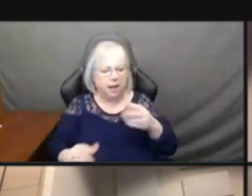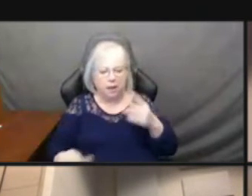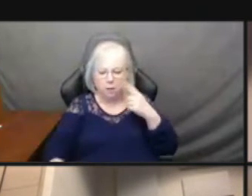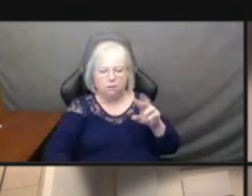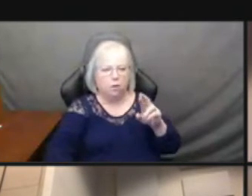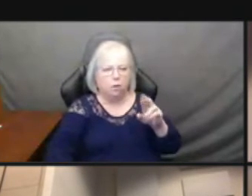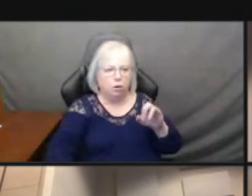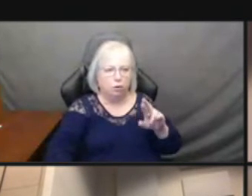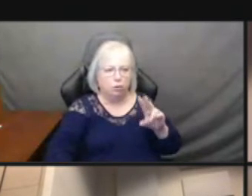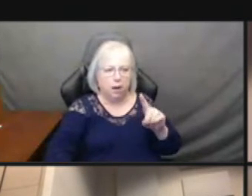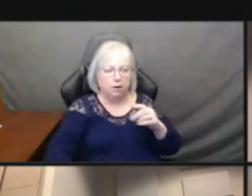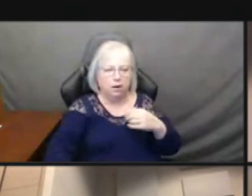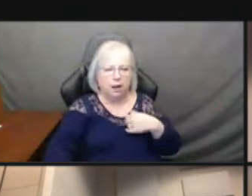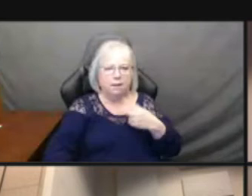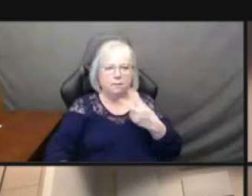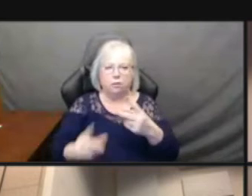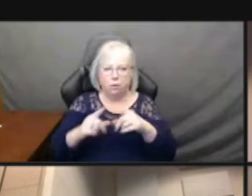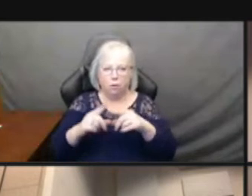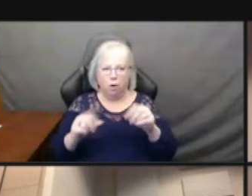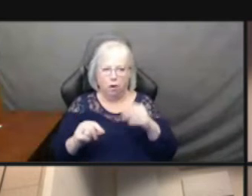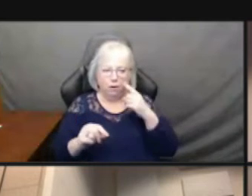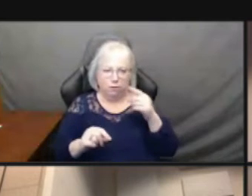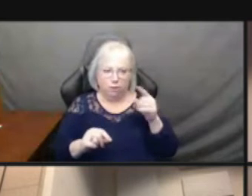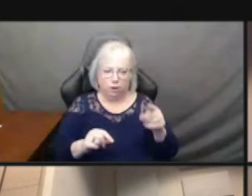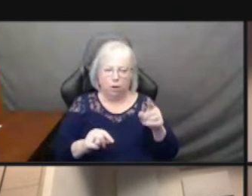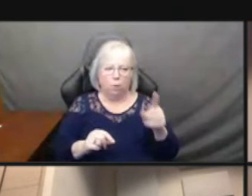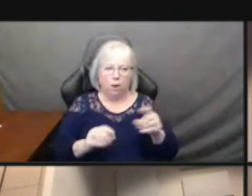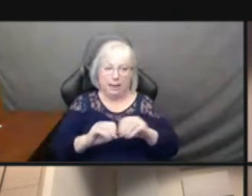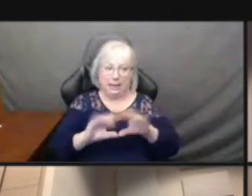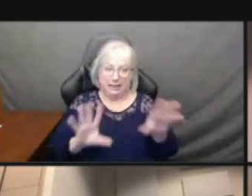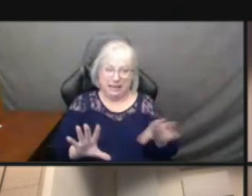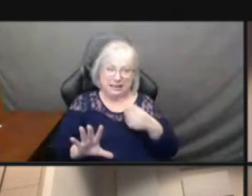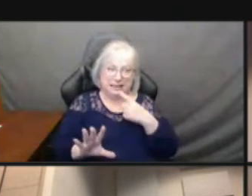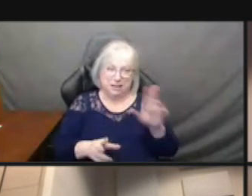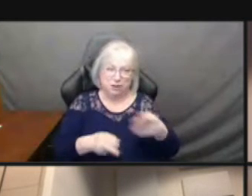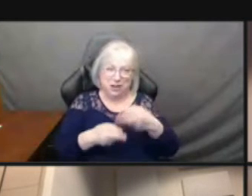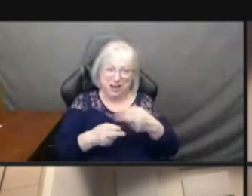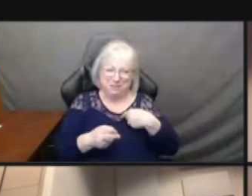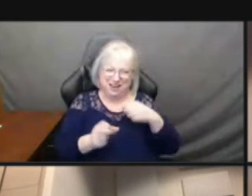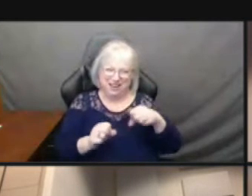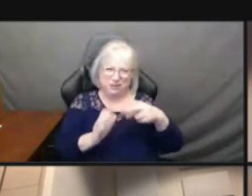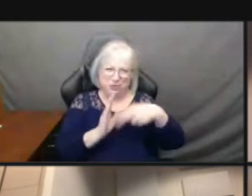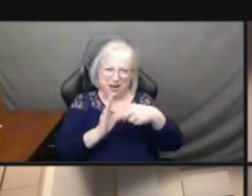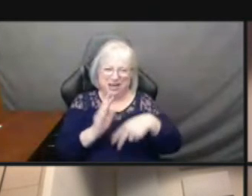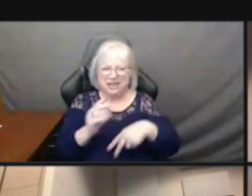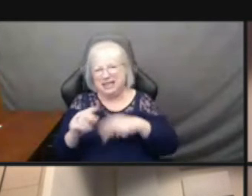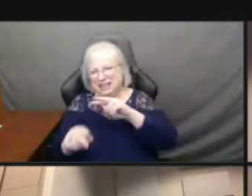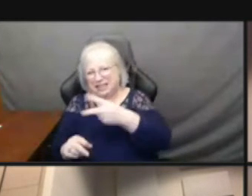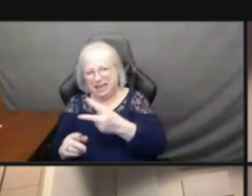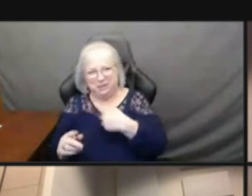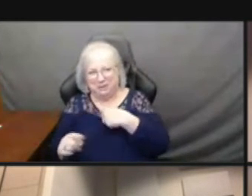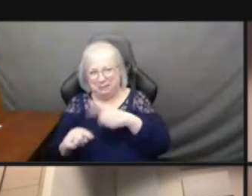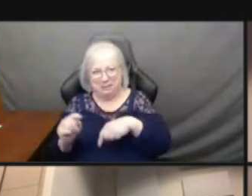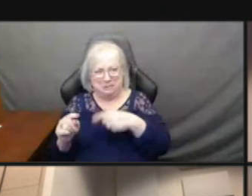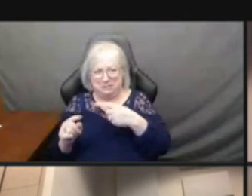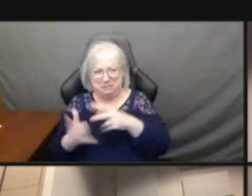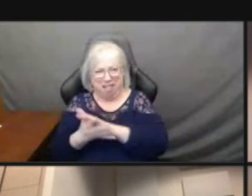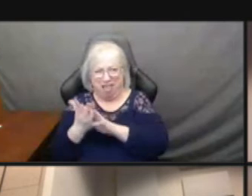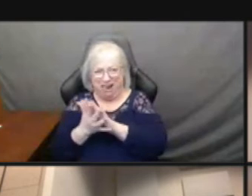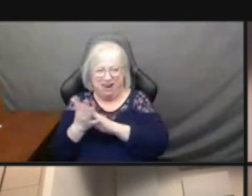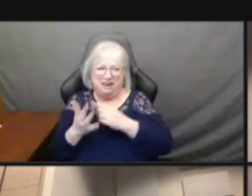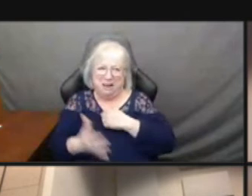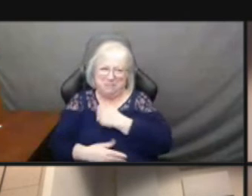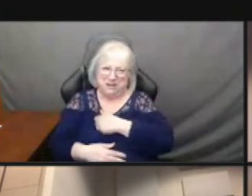record, there are two cards for you, one that clearly states your name that I can read, and there's another one that does not, but I just want to make, I